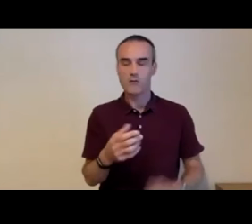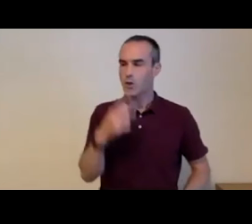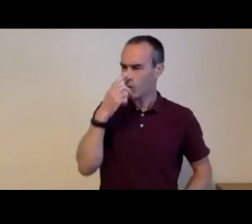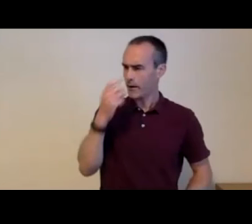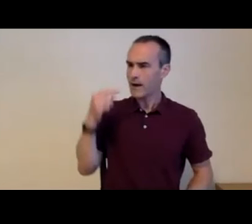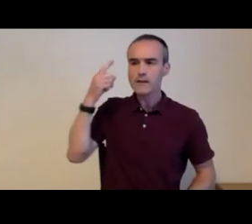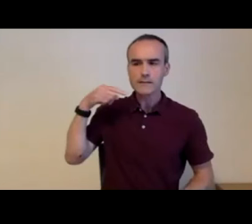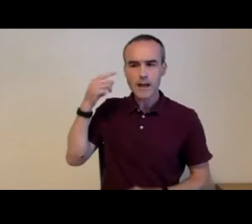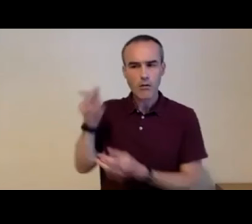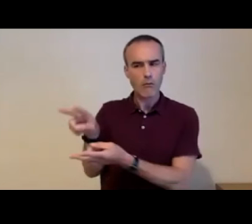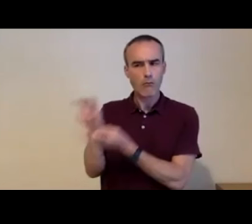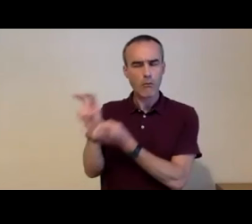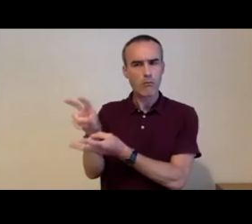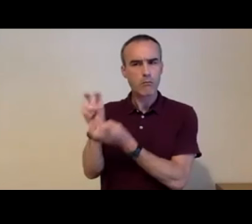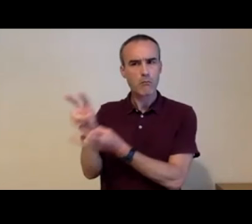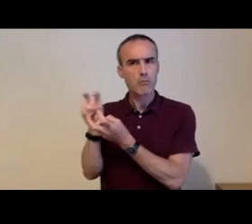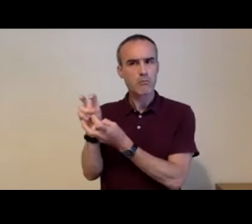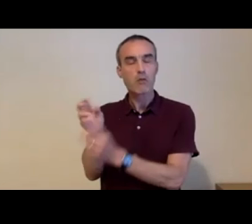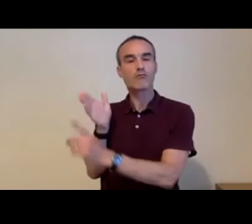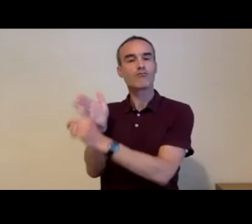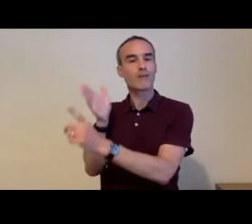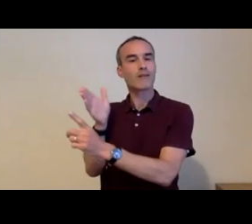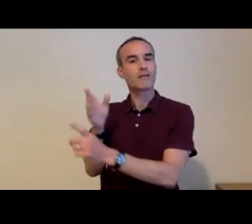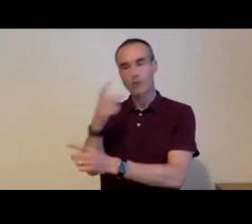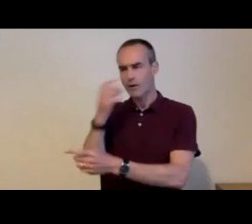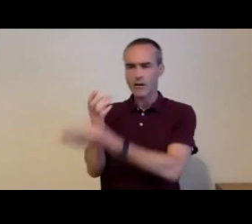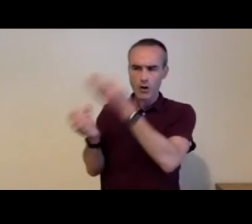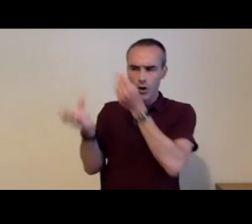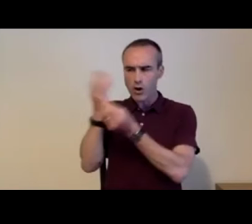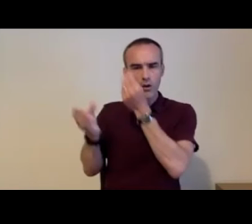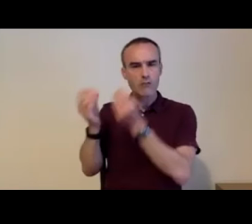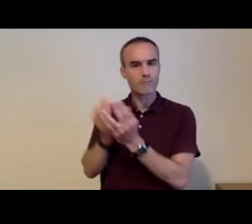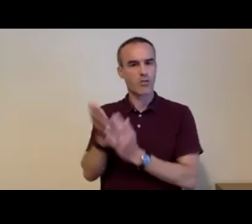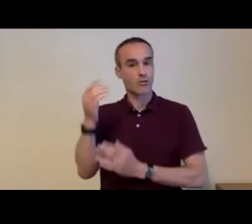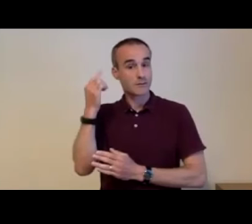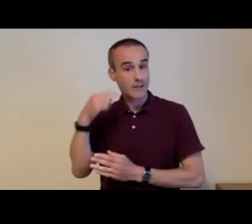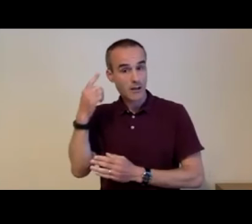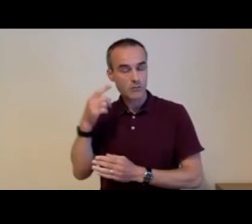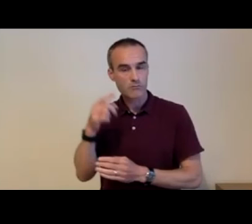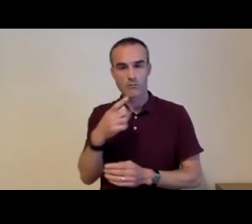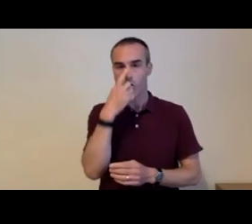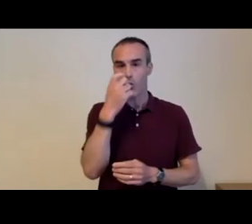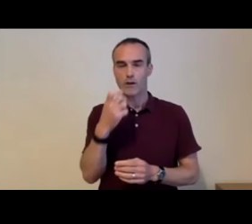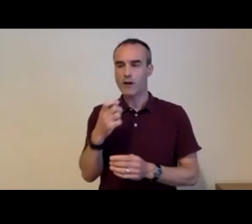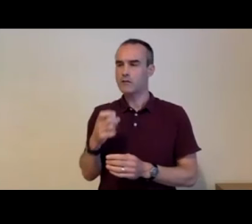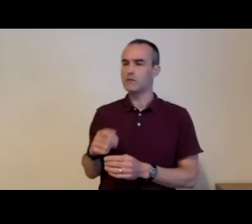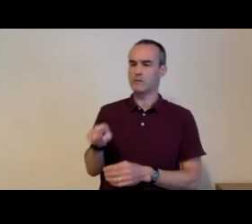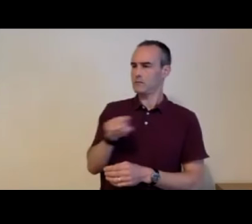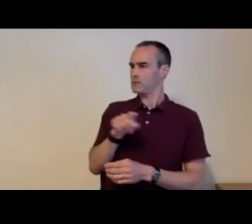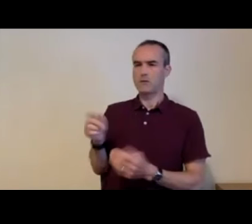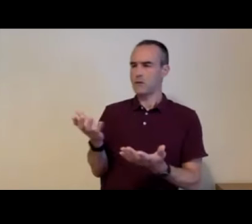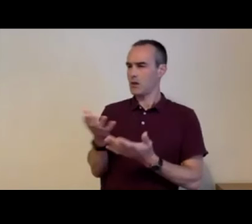can recognize it, so that we can learn about it, to localize the point of origin